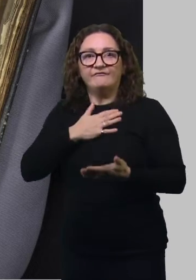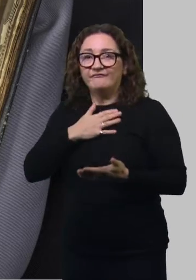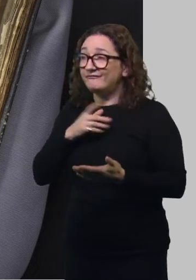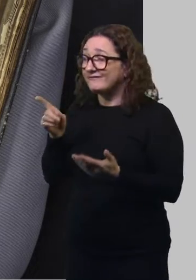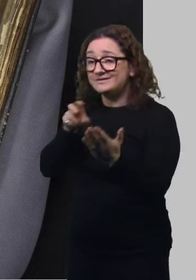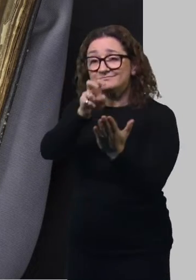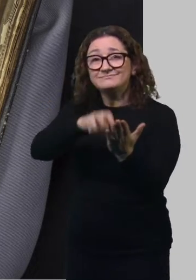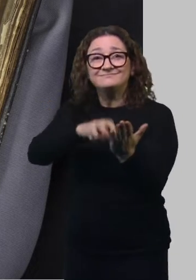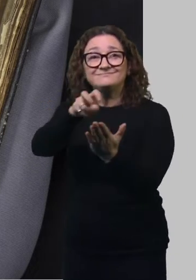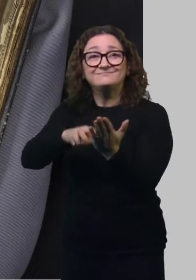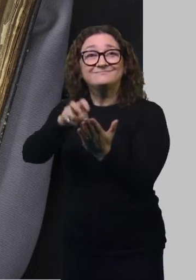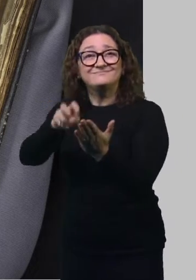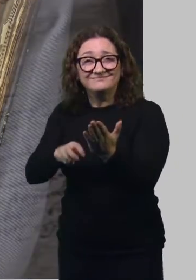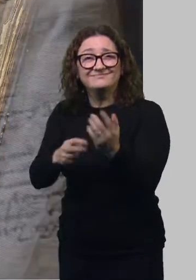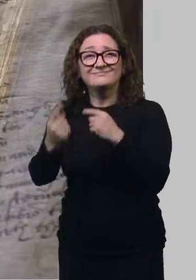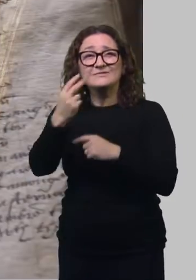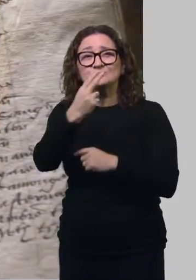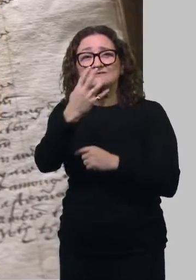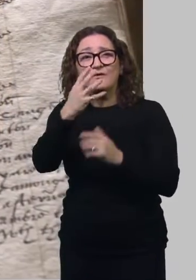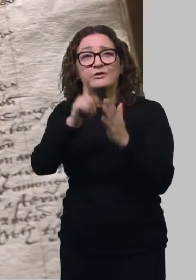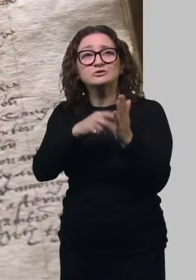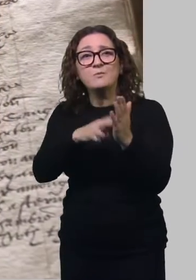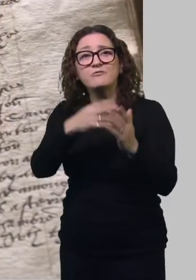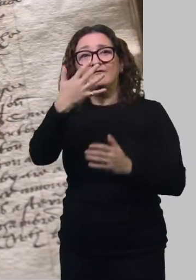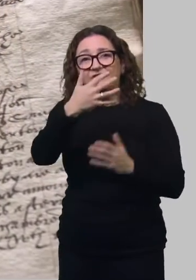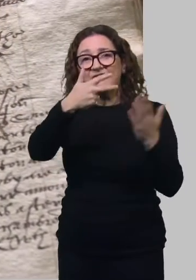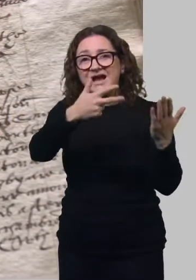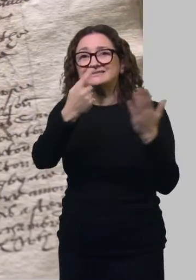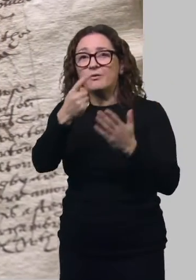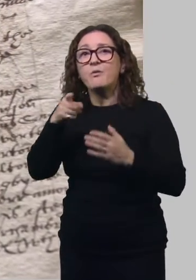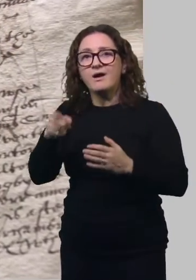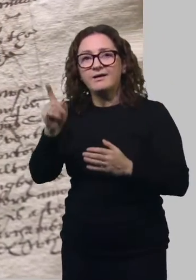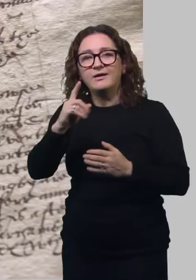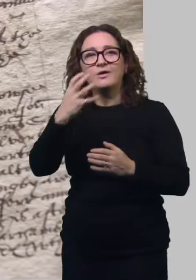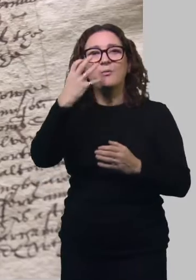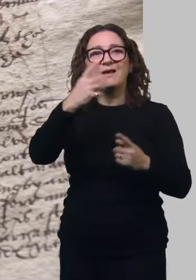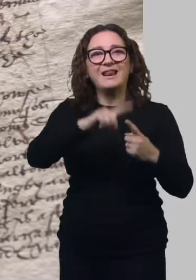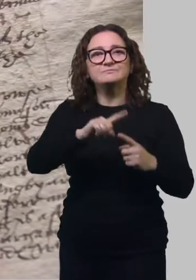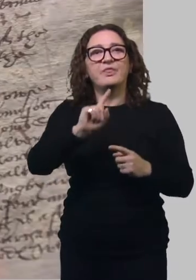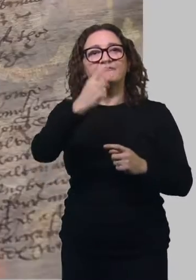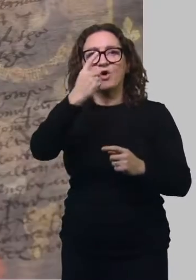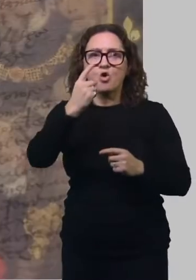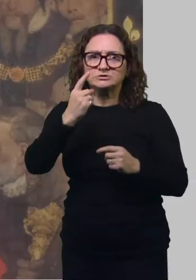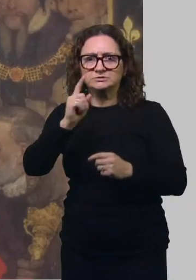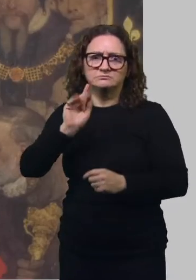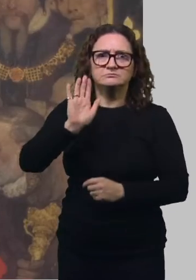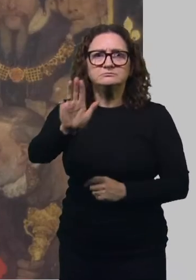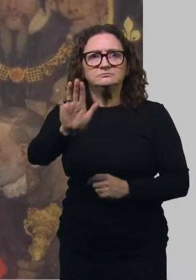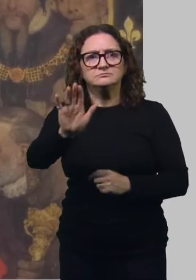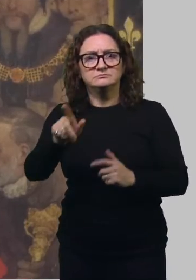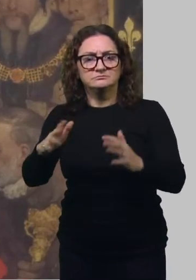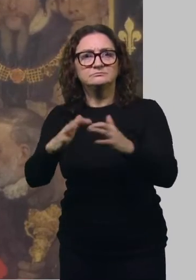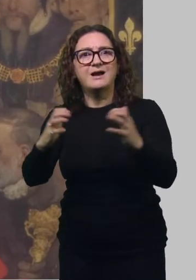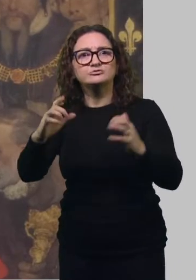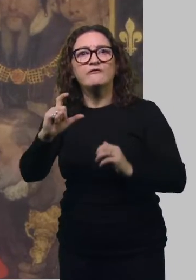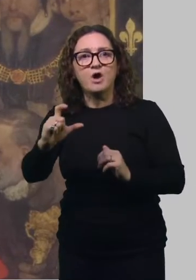Commons on the 24th of January, 1581. It tells us about a rebuke from Queen Elizabeth I